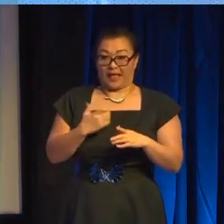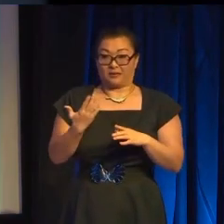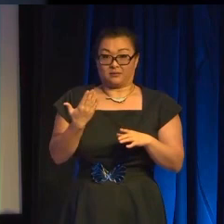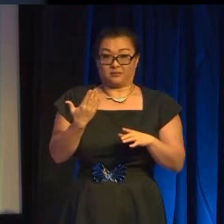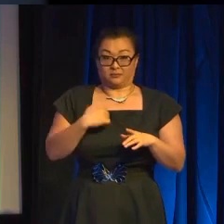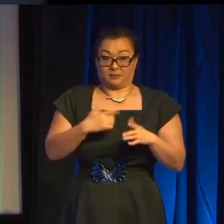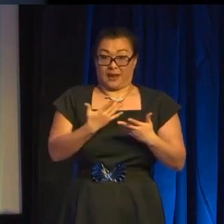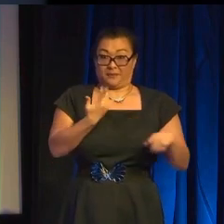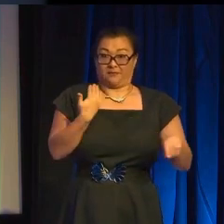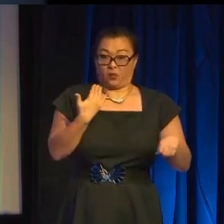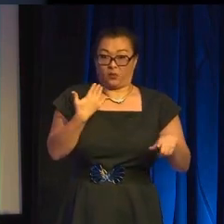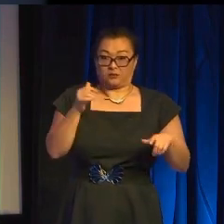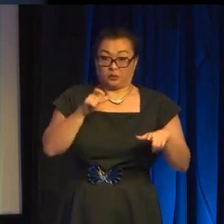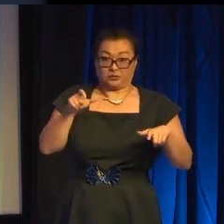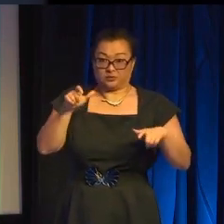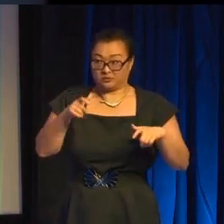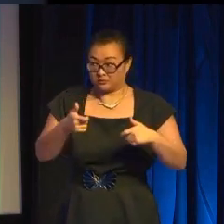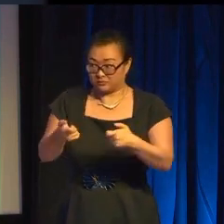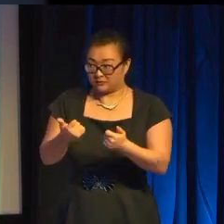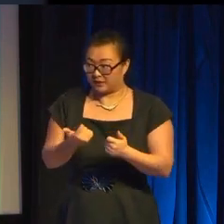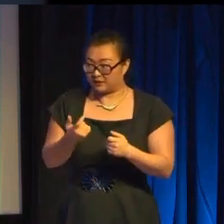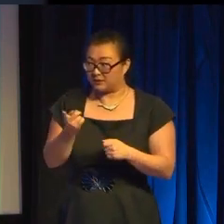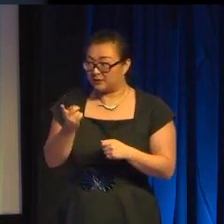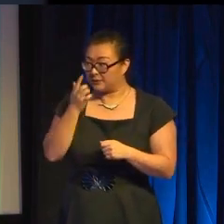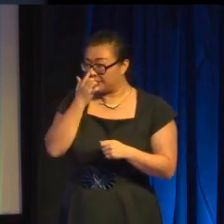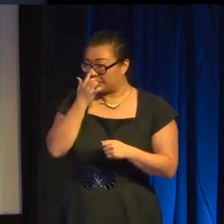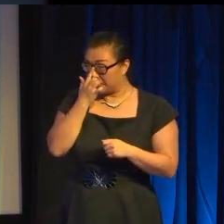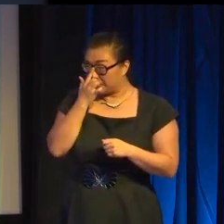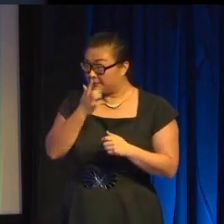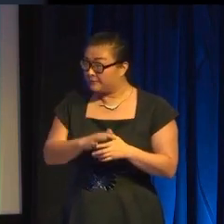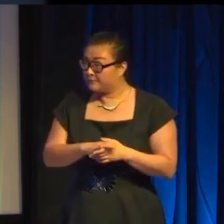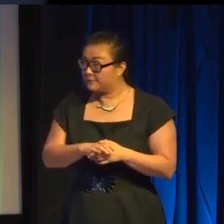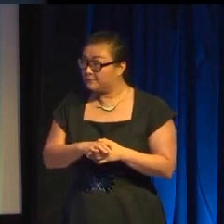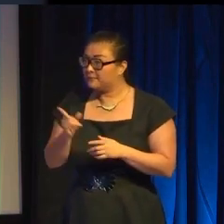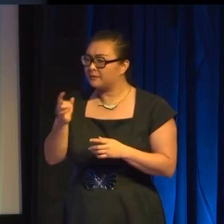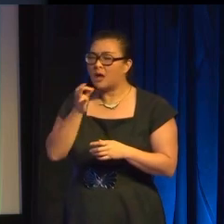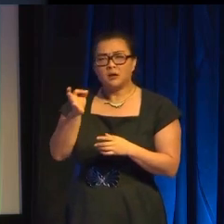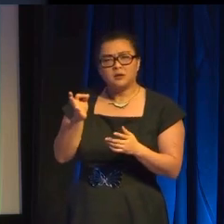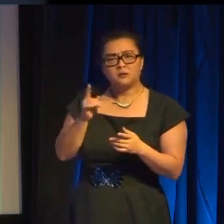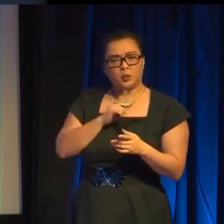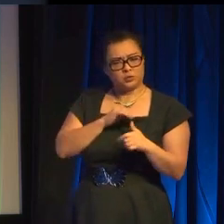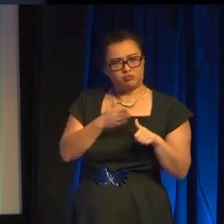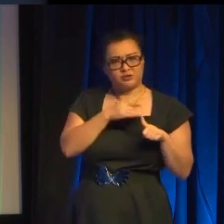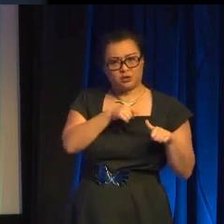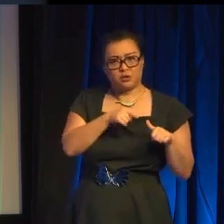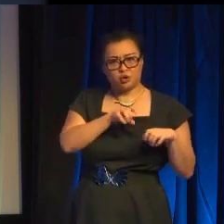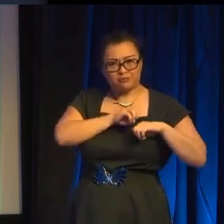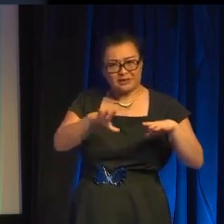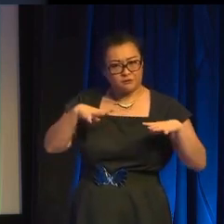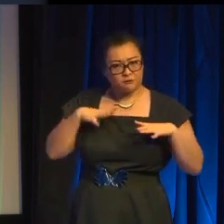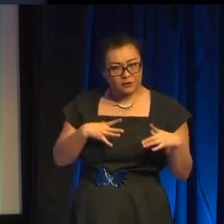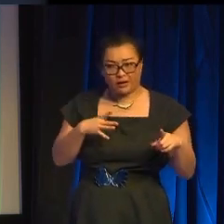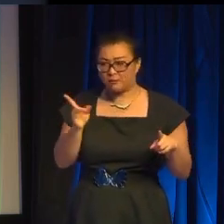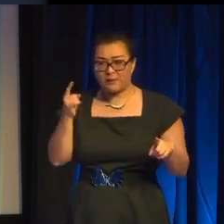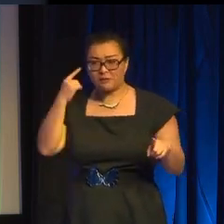as you made it free, have you not considered just bundling it with... As the original you released for free, have you not considered just bundling it